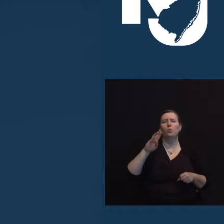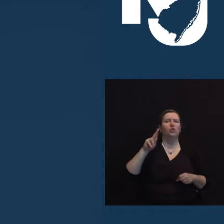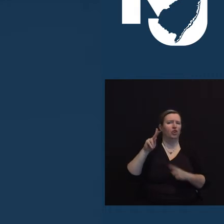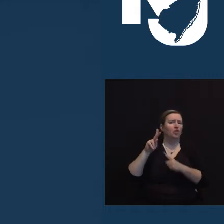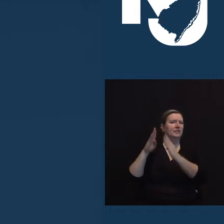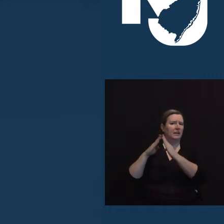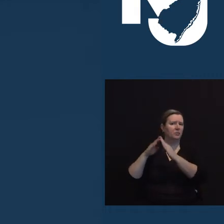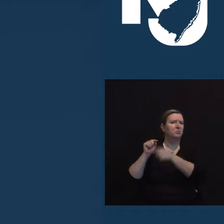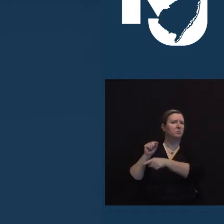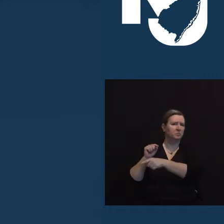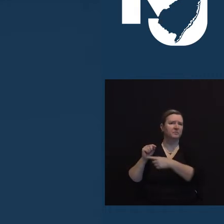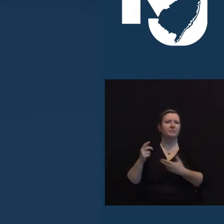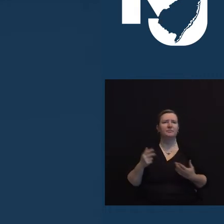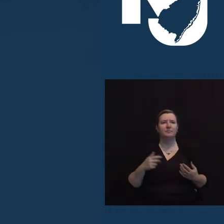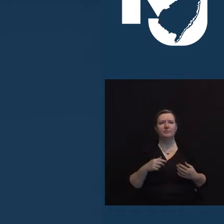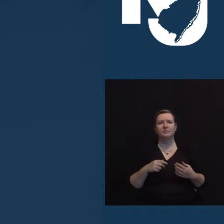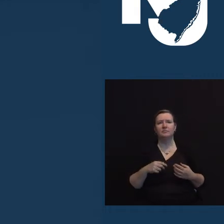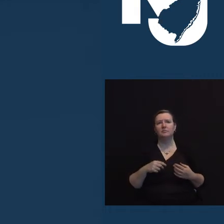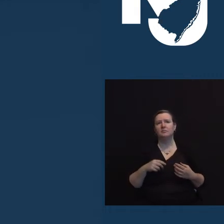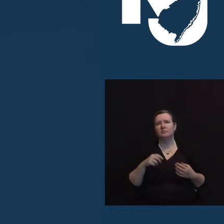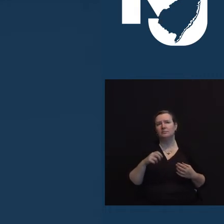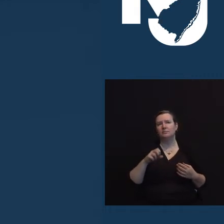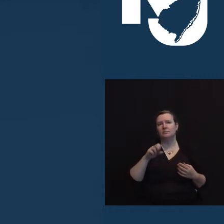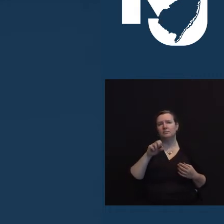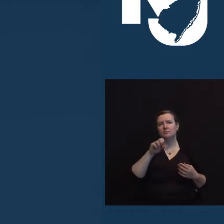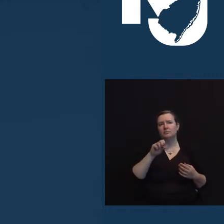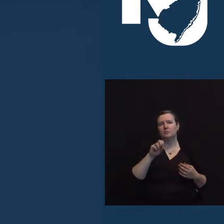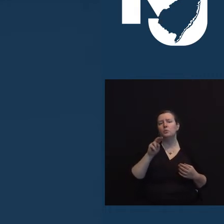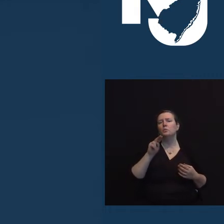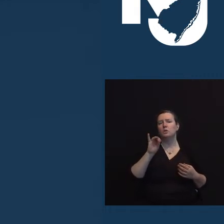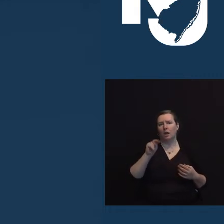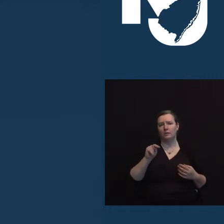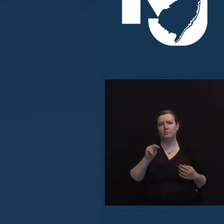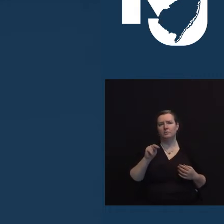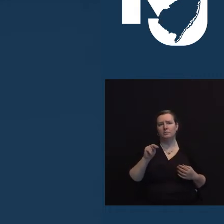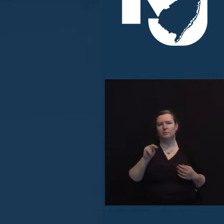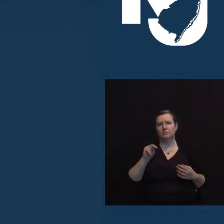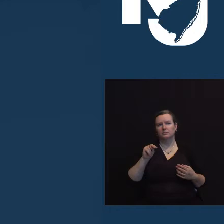shop steward, and she was the go-to person who all her colleagues